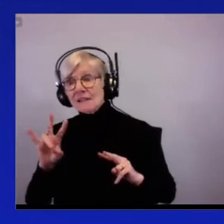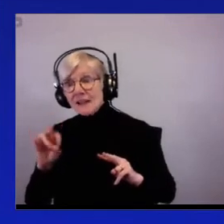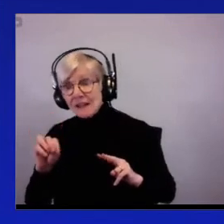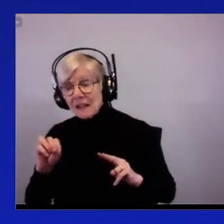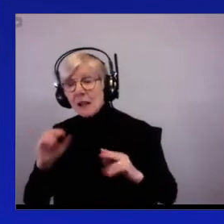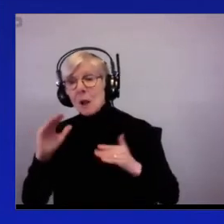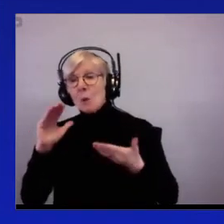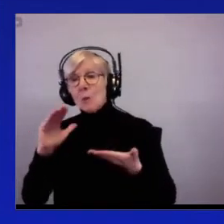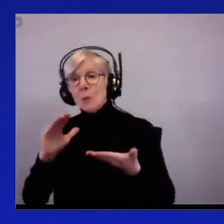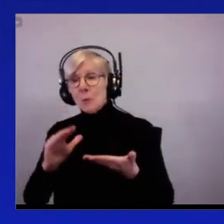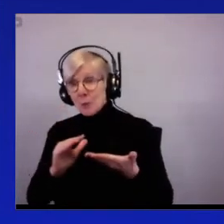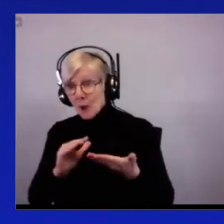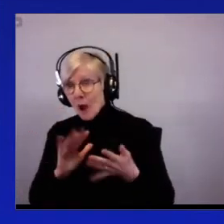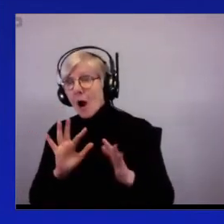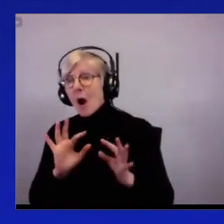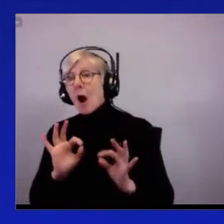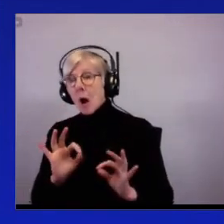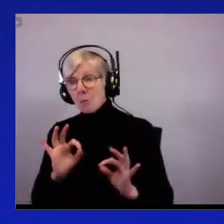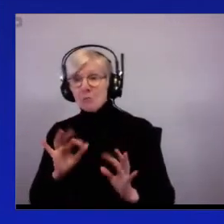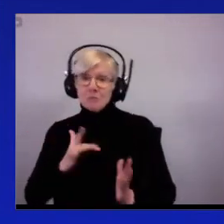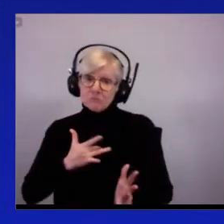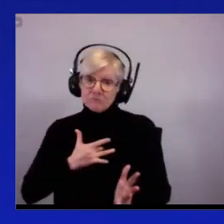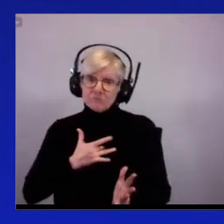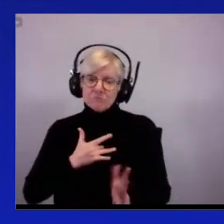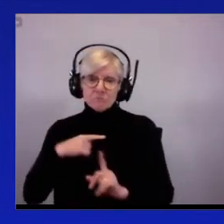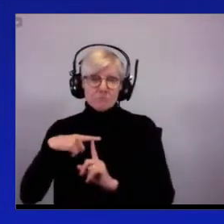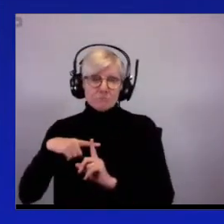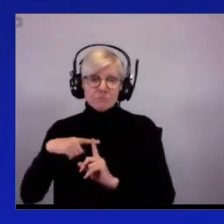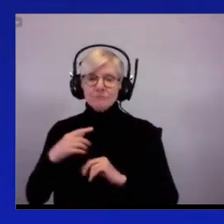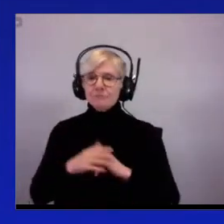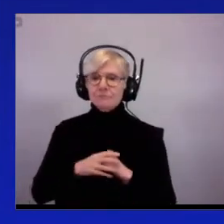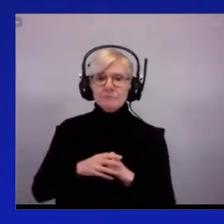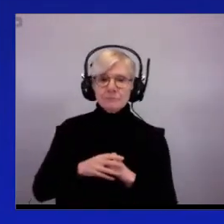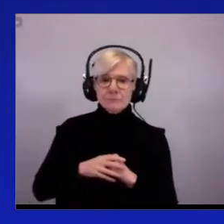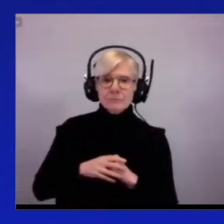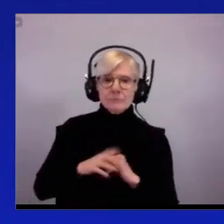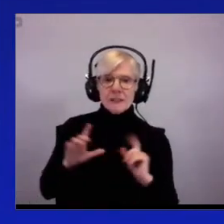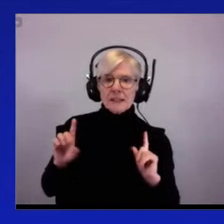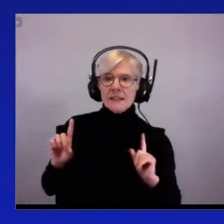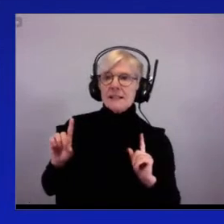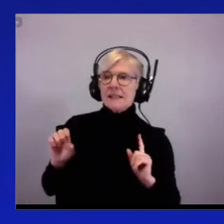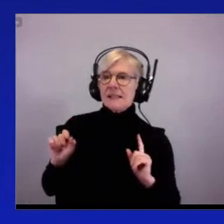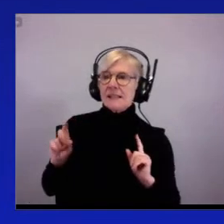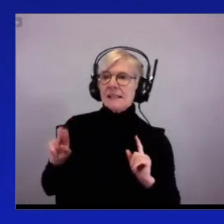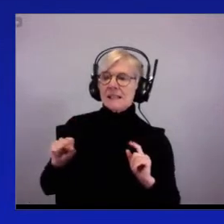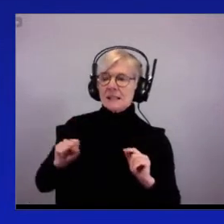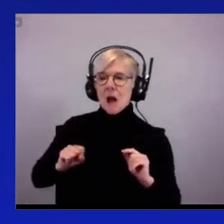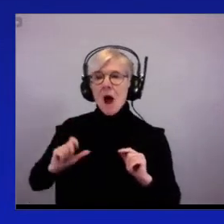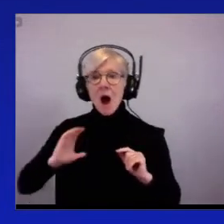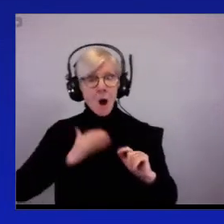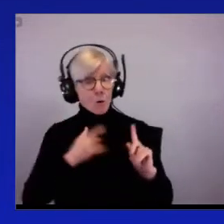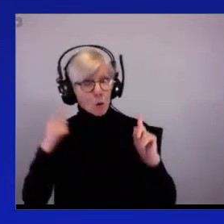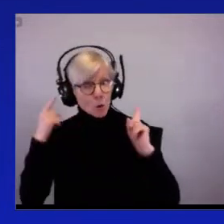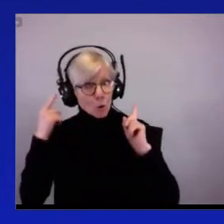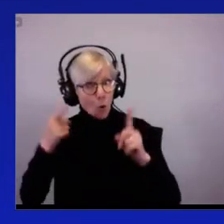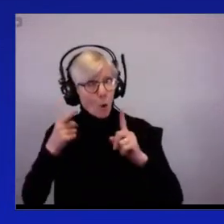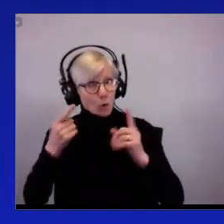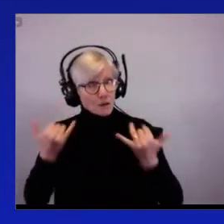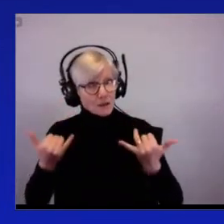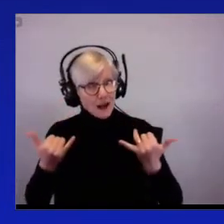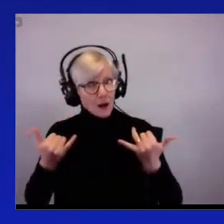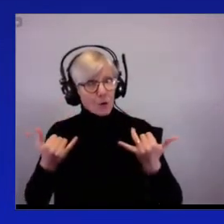able to see some impact there. So are our goals more local or global right now, in